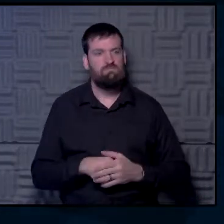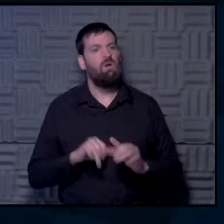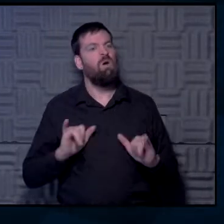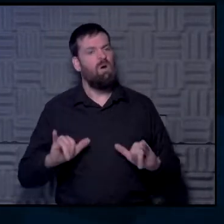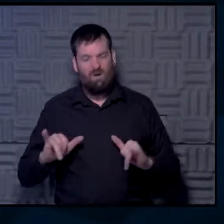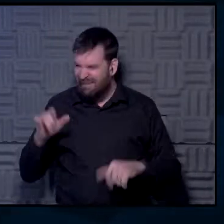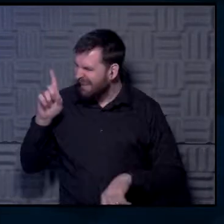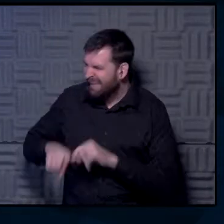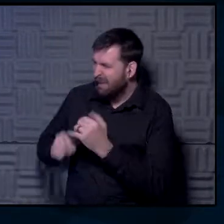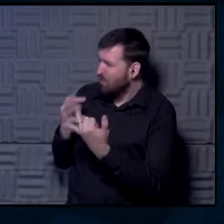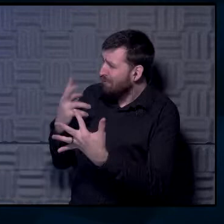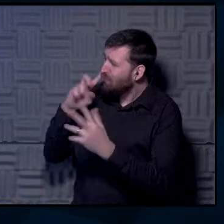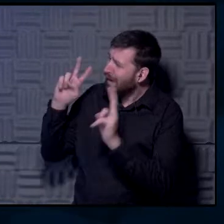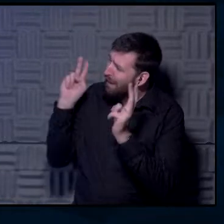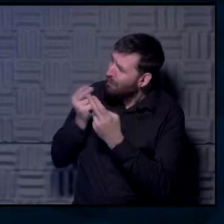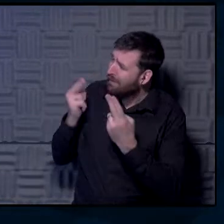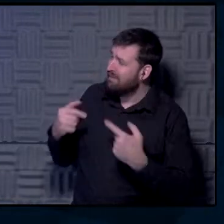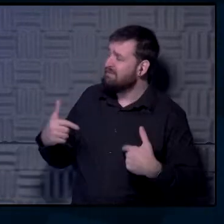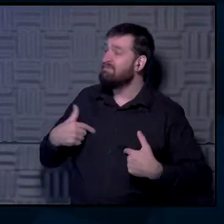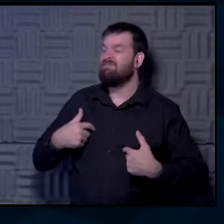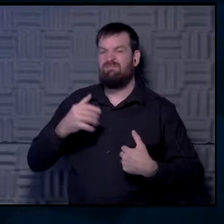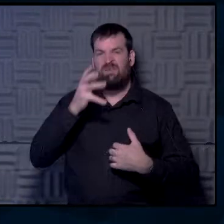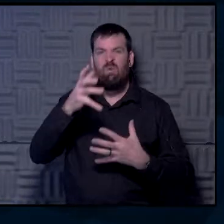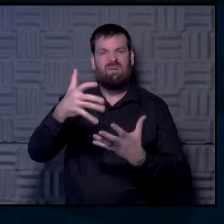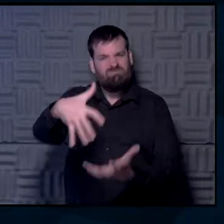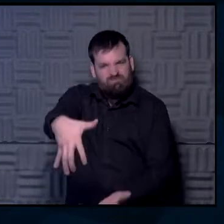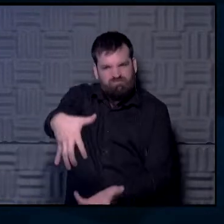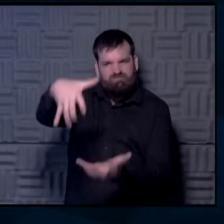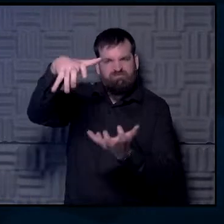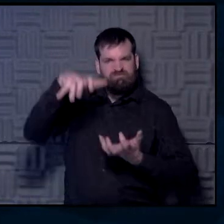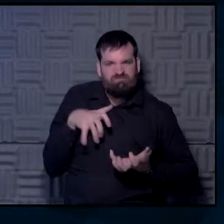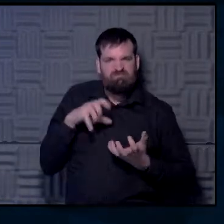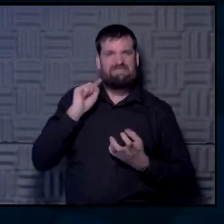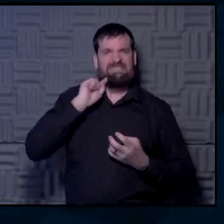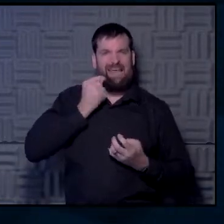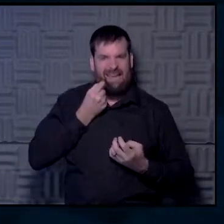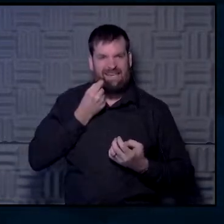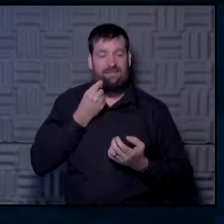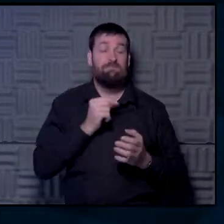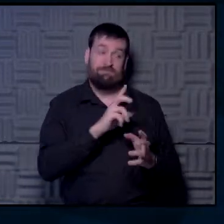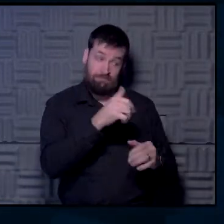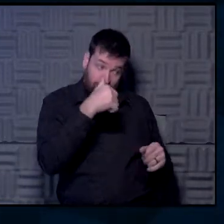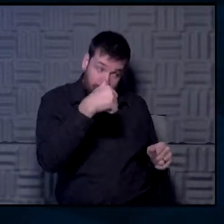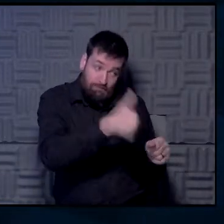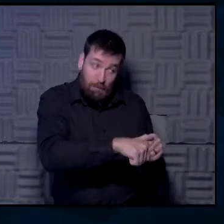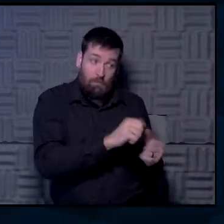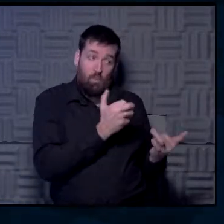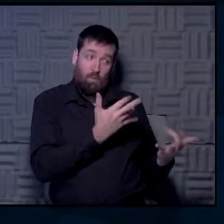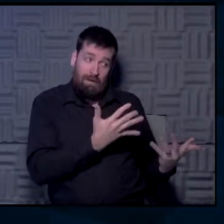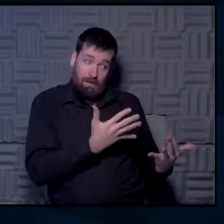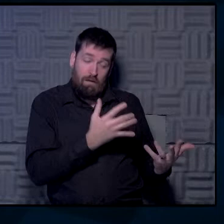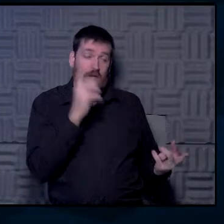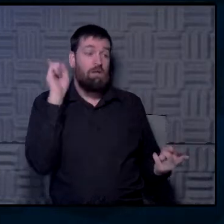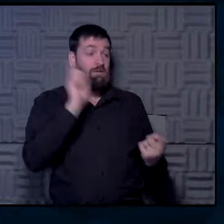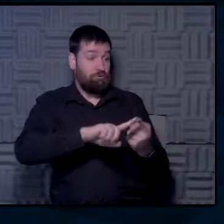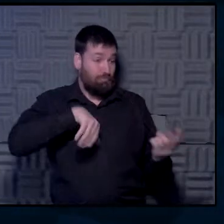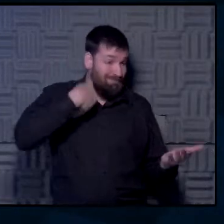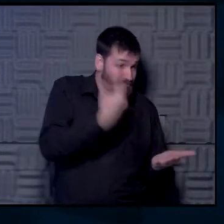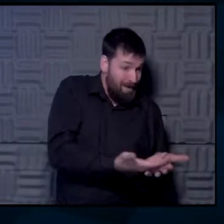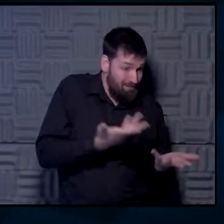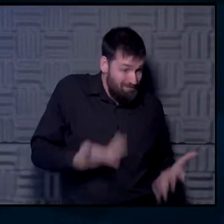can't wait for Halloween. I'm gonna get so much candy. Just remember to wait to open it after you get